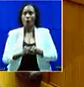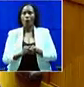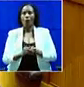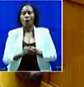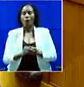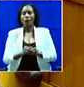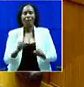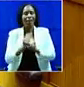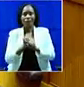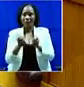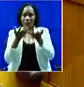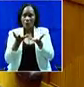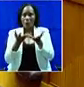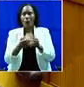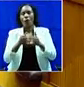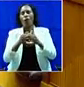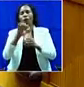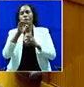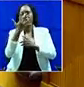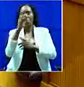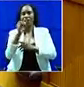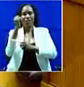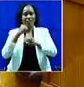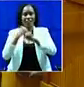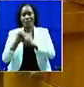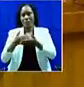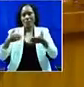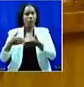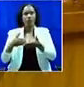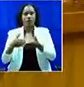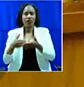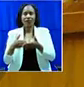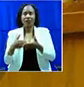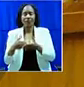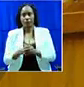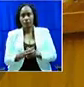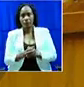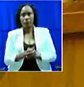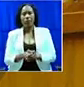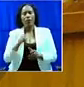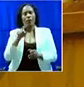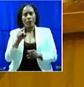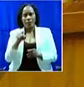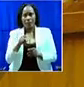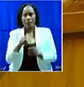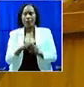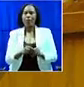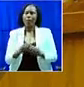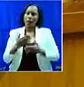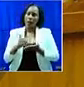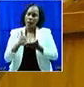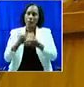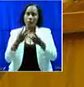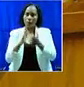With a view to protecting jobs and saving companies that employ our people from bankruptcy,